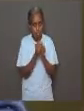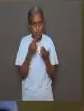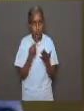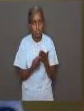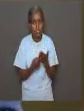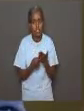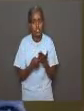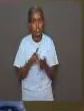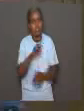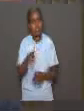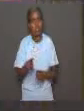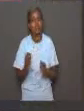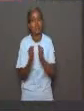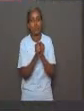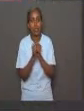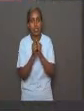task together.